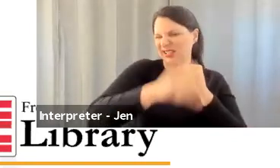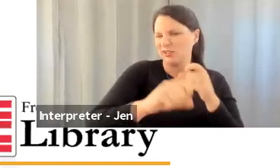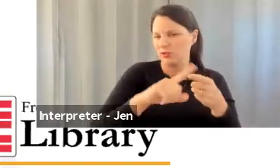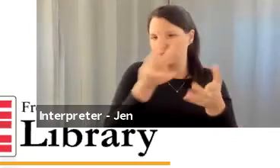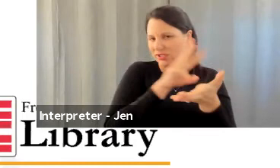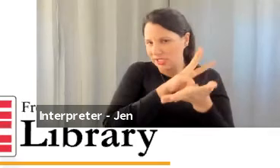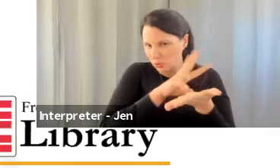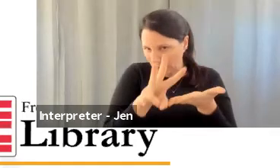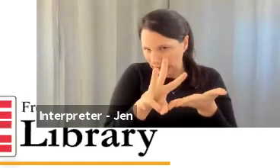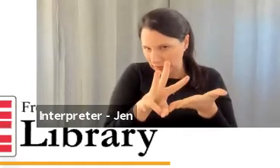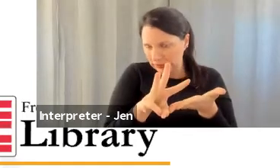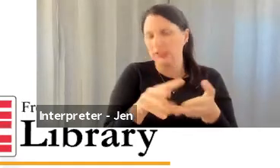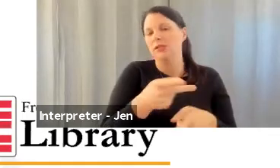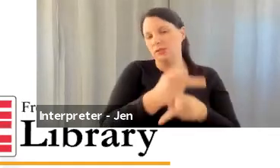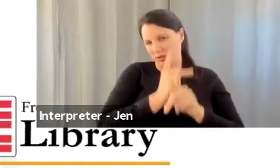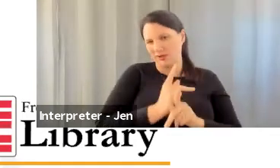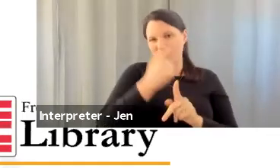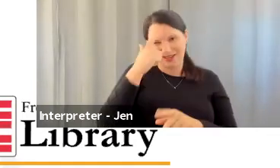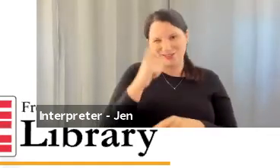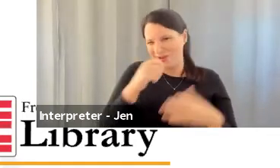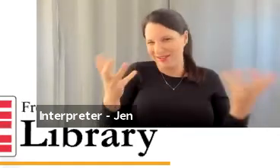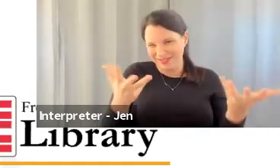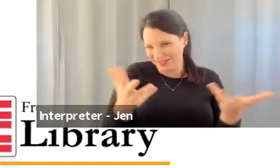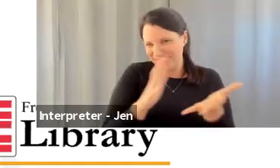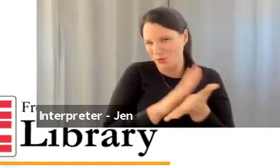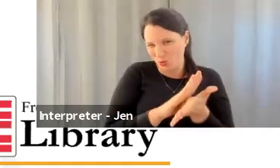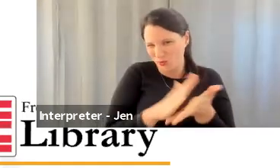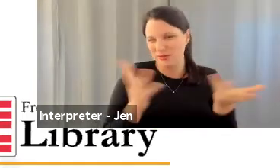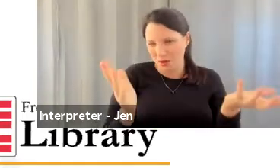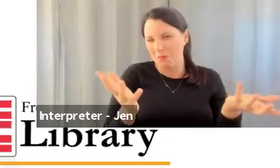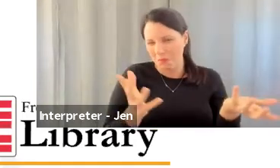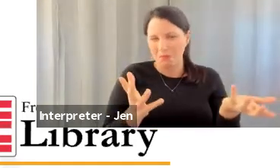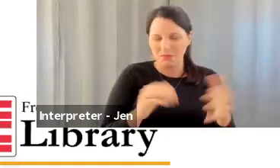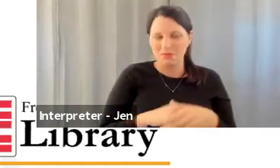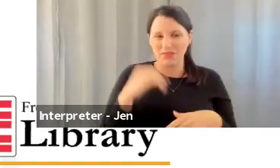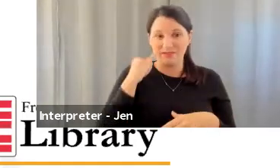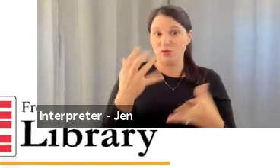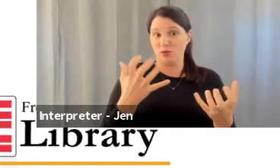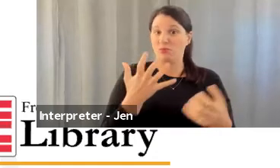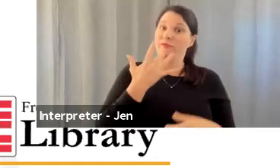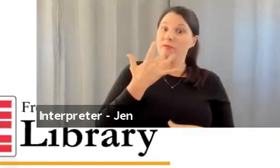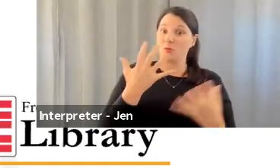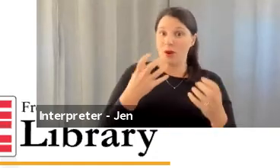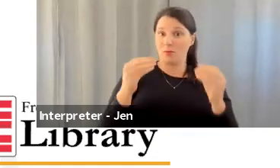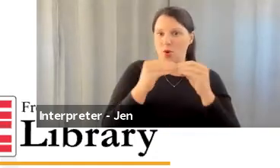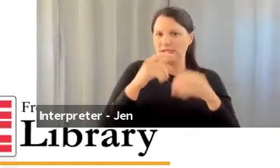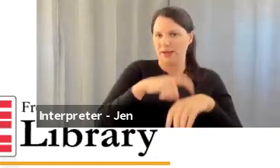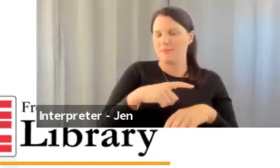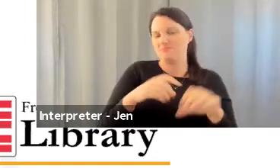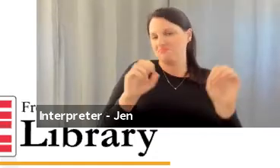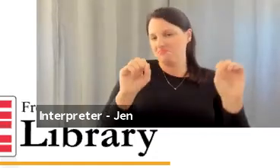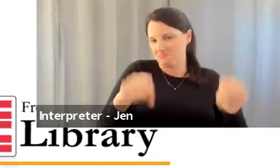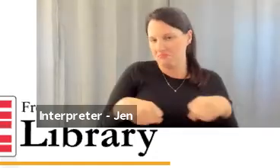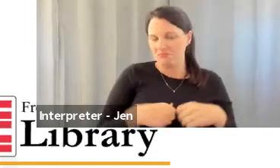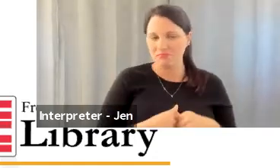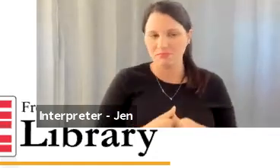Just because of the circumstances, you're not on campus at all. So we would like to extend that loan out to you for as long as